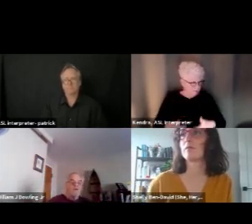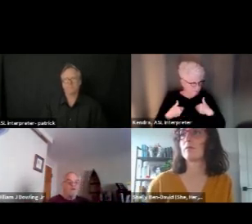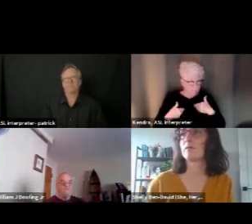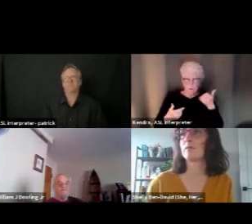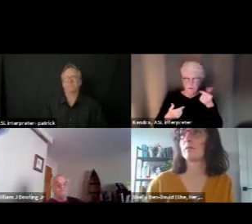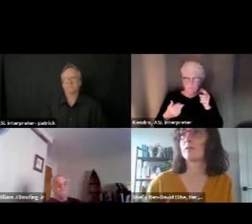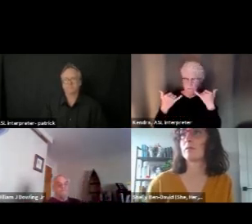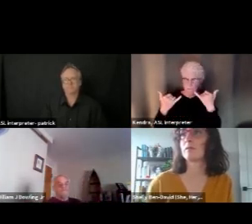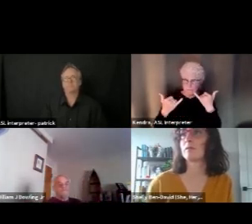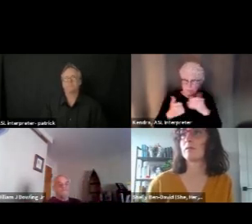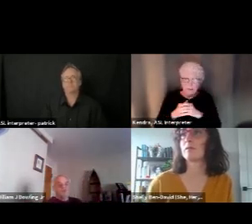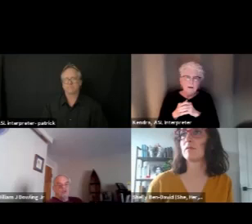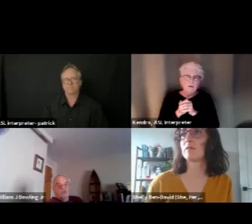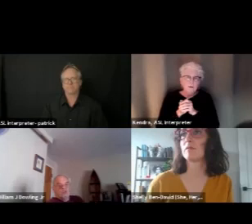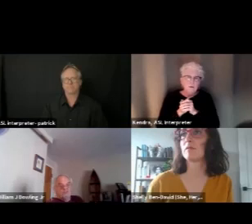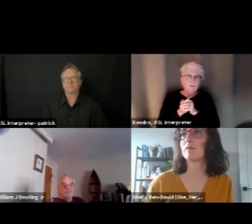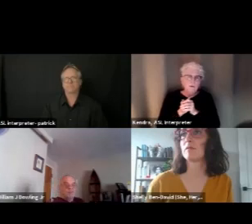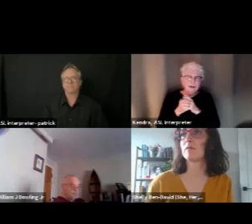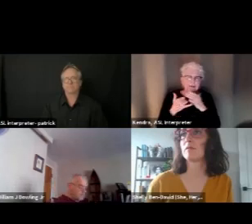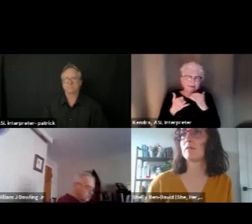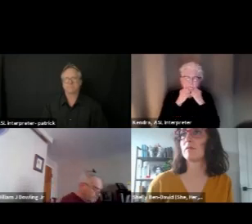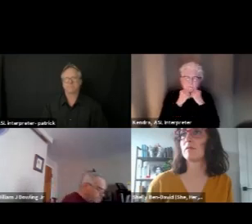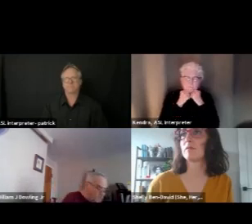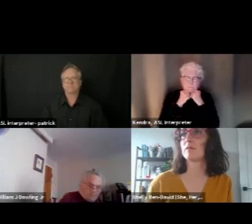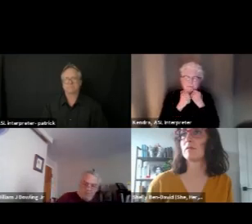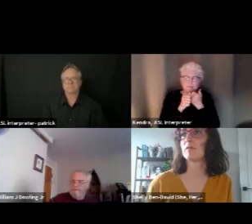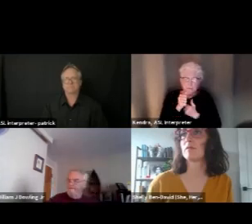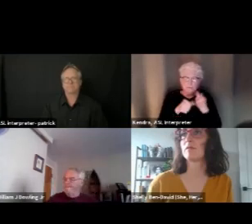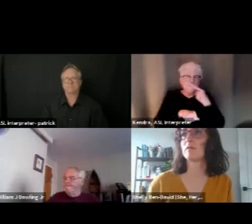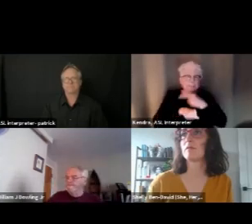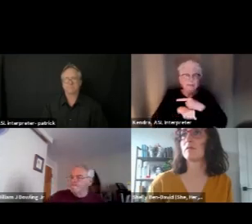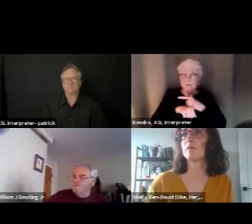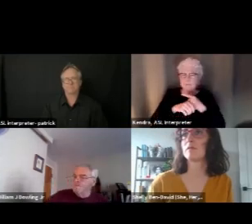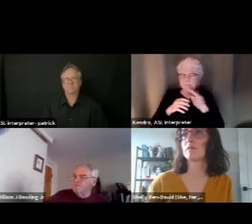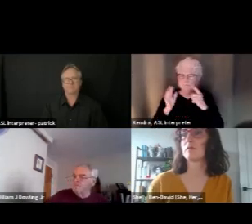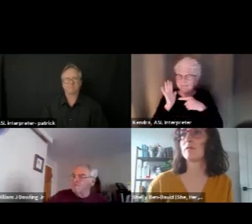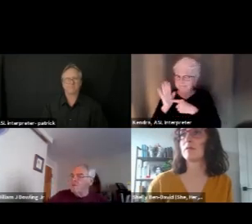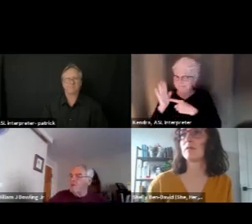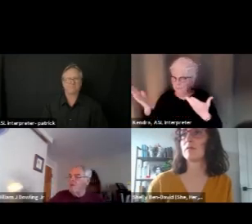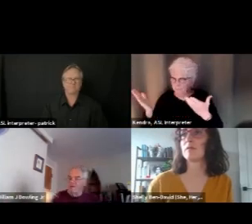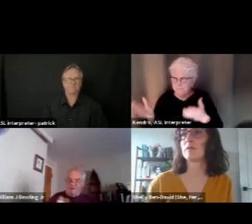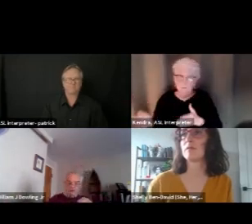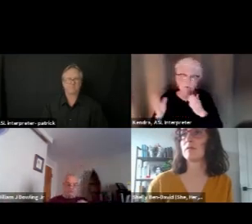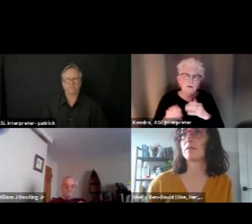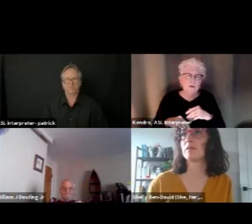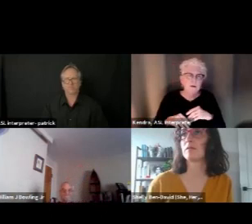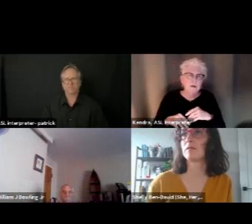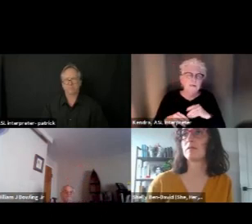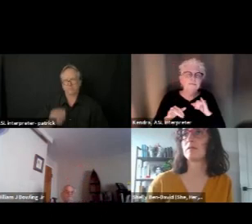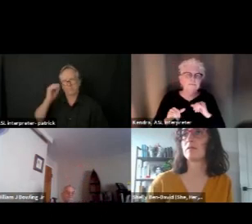well, I really appreciate every day right now, and or I really love my mother, or something like